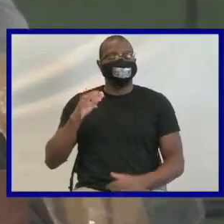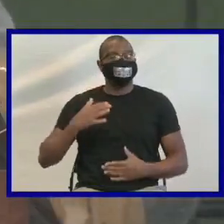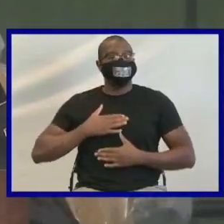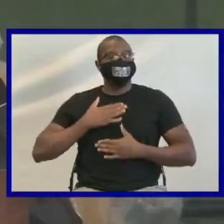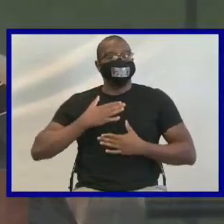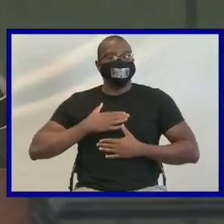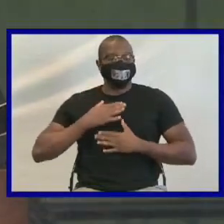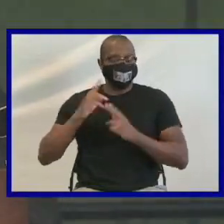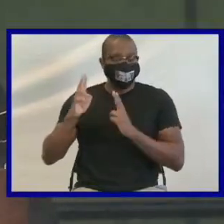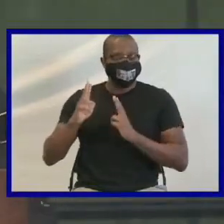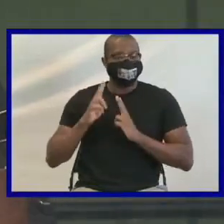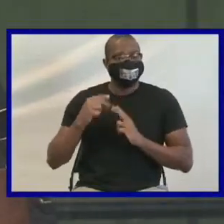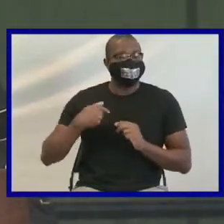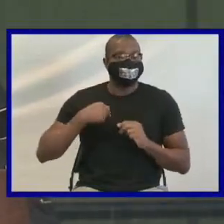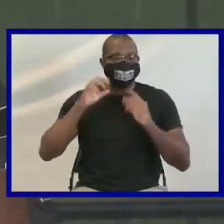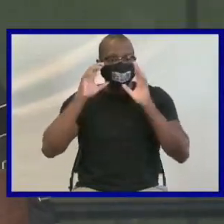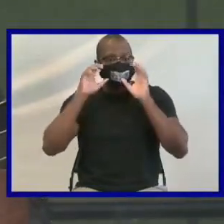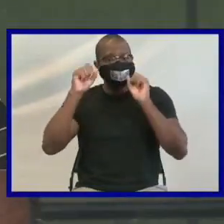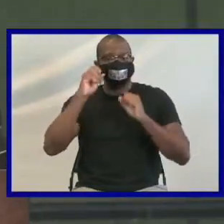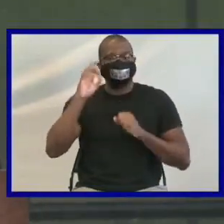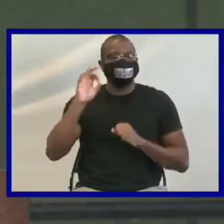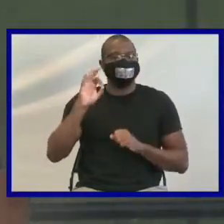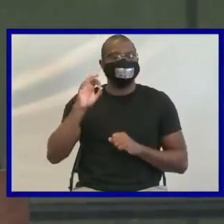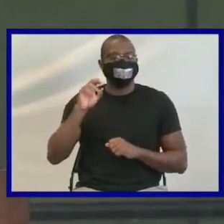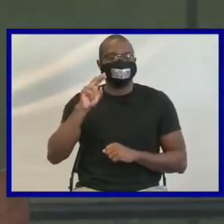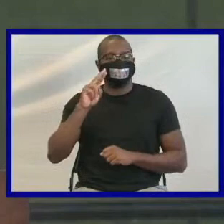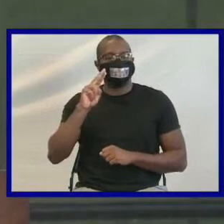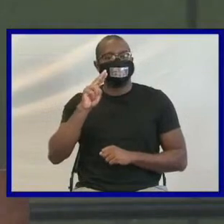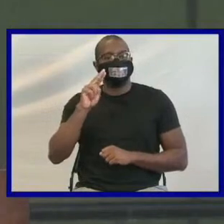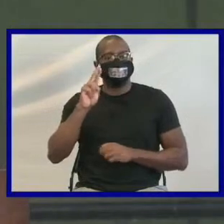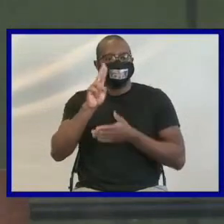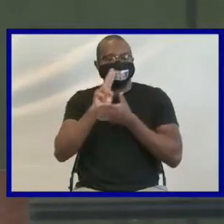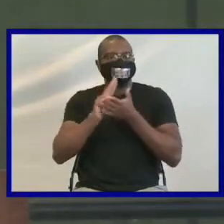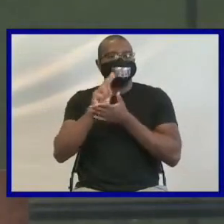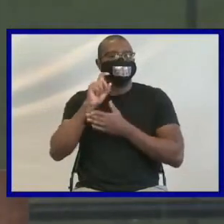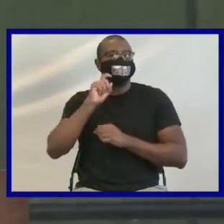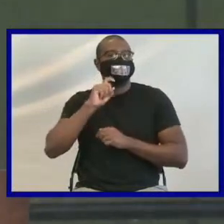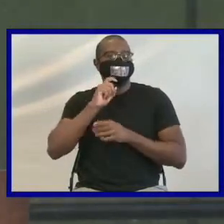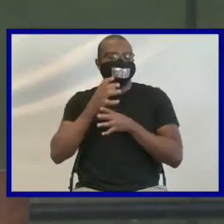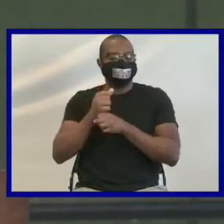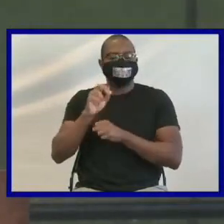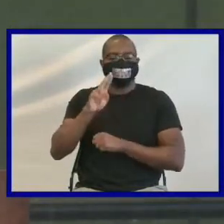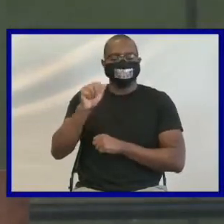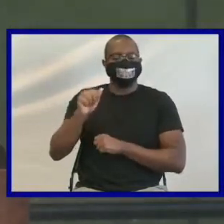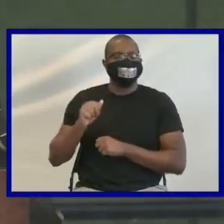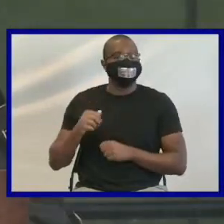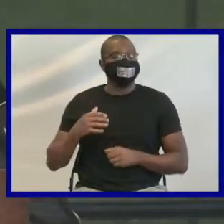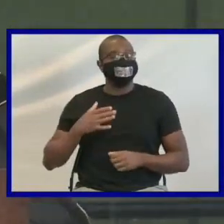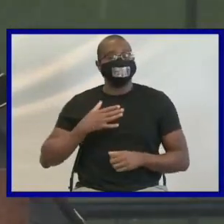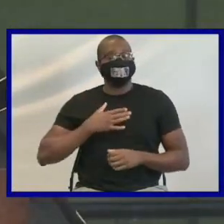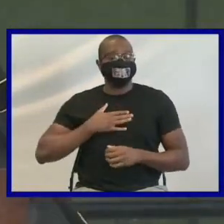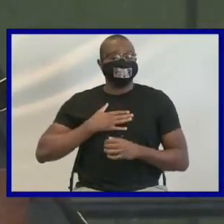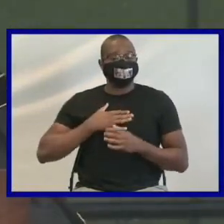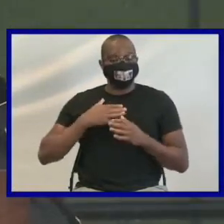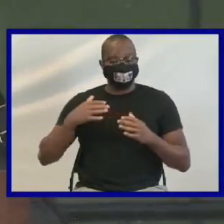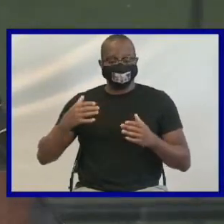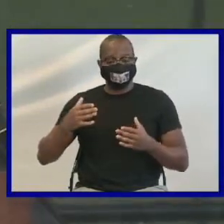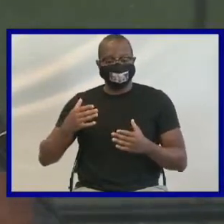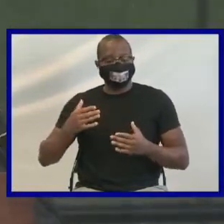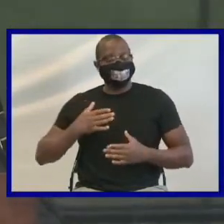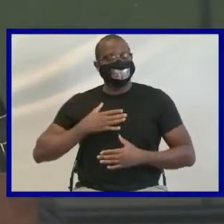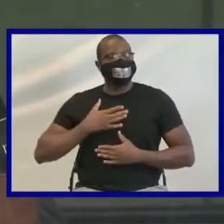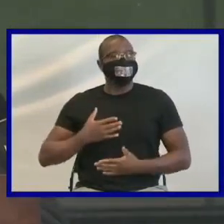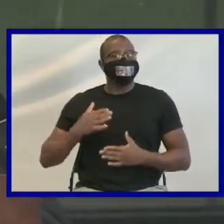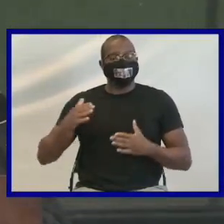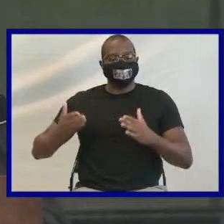be president of the University of Akron. It's my privilege to extend a most cordial welcome to all of you